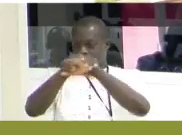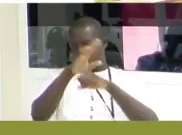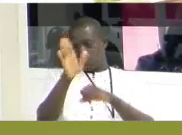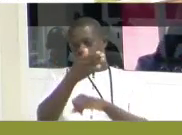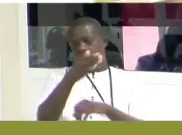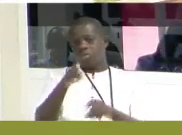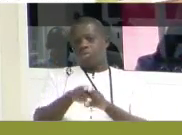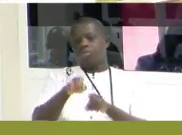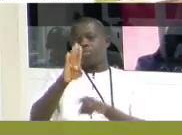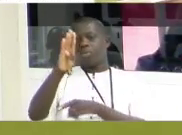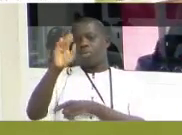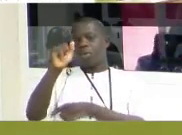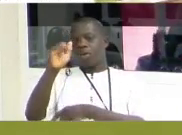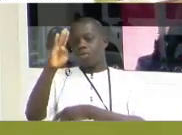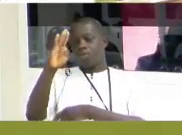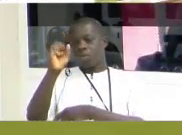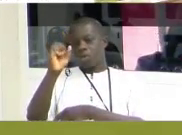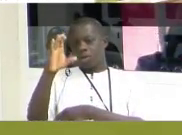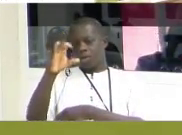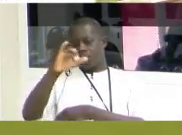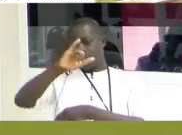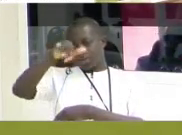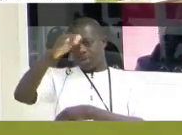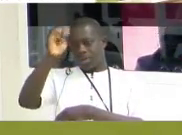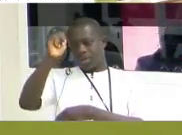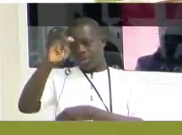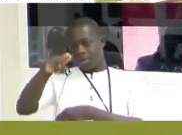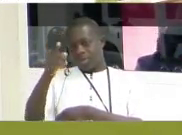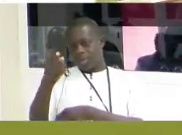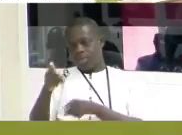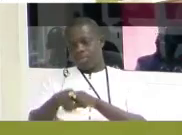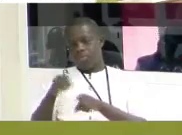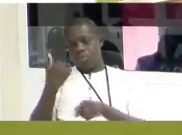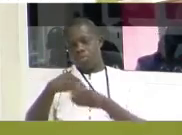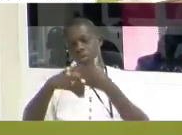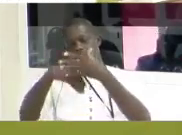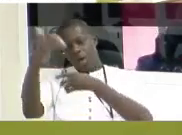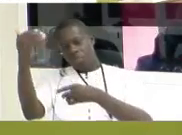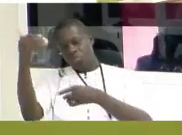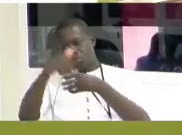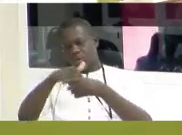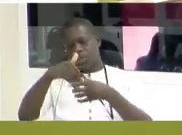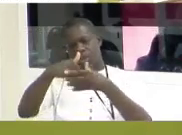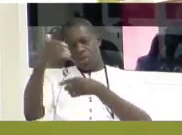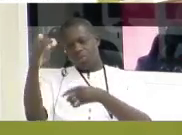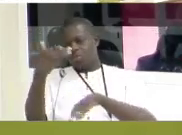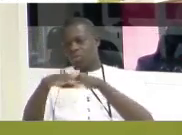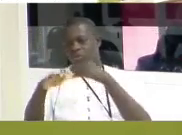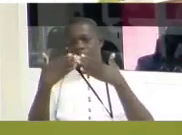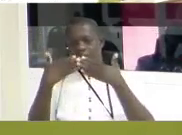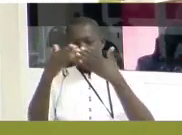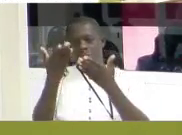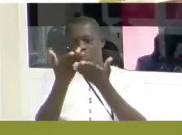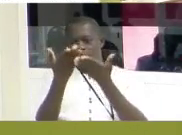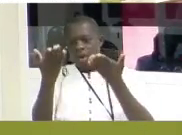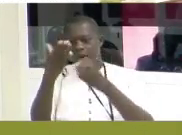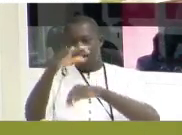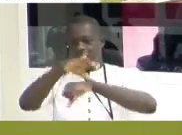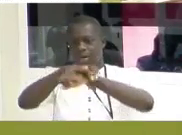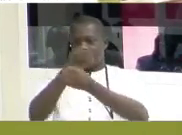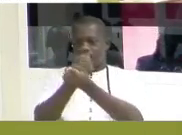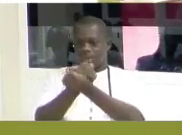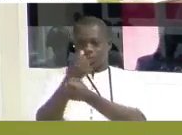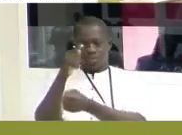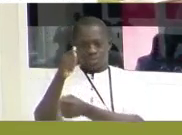day there. People were going in and out. You were not told the reason why you were arrested. No reasons were